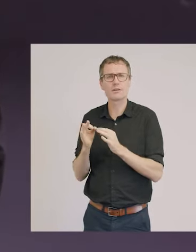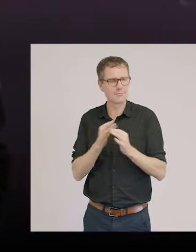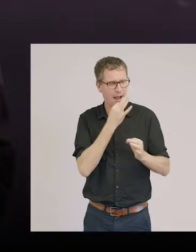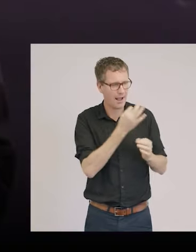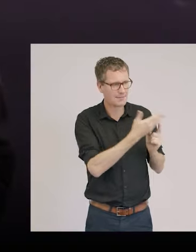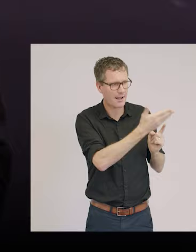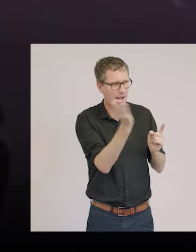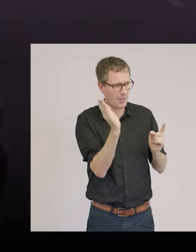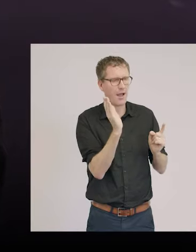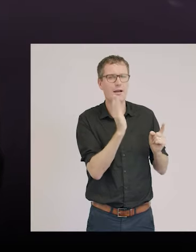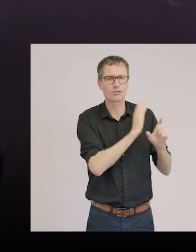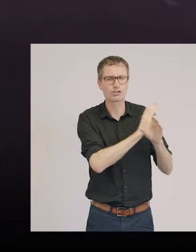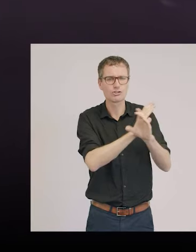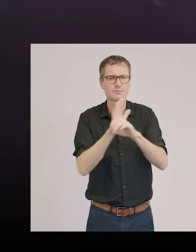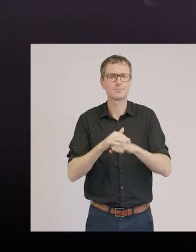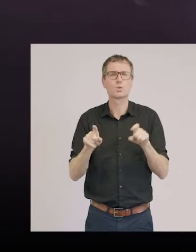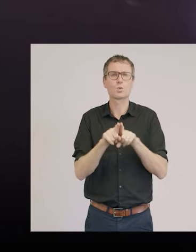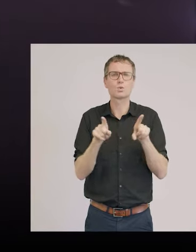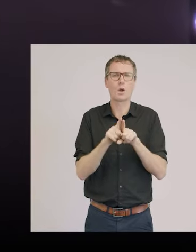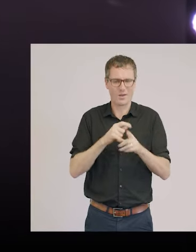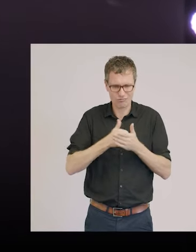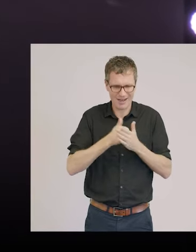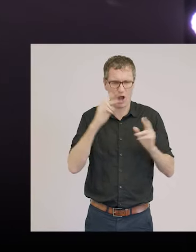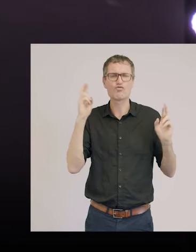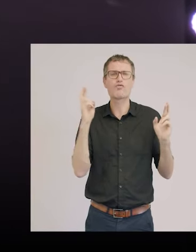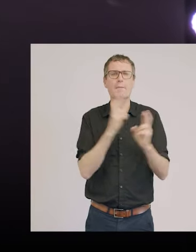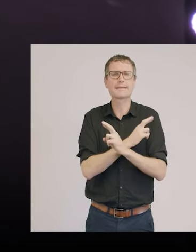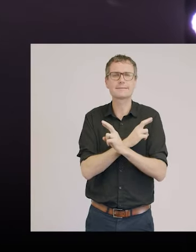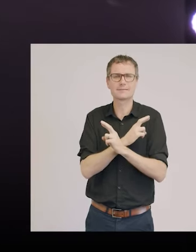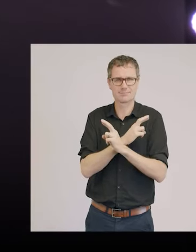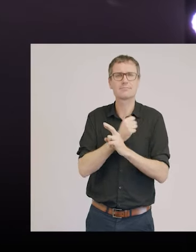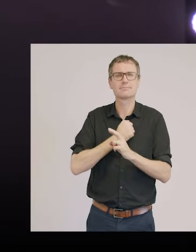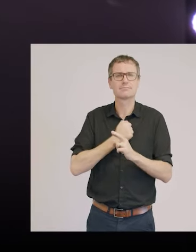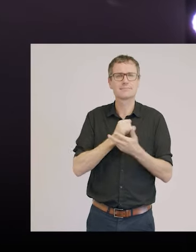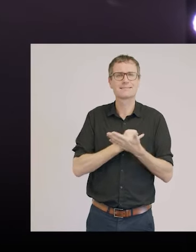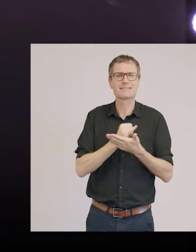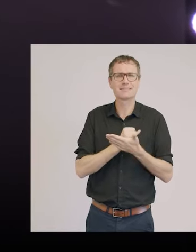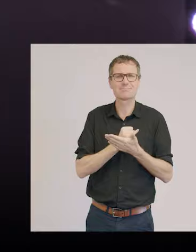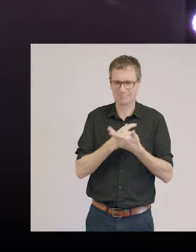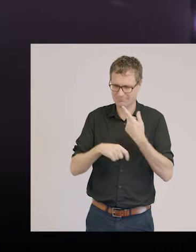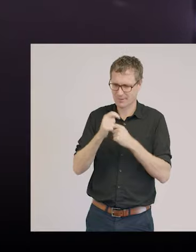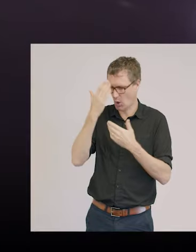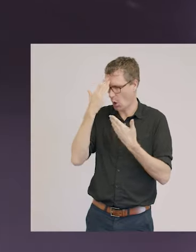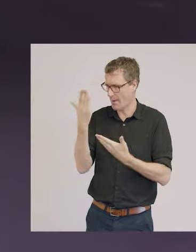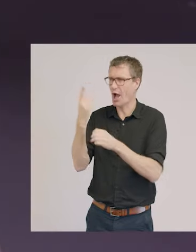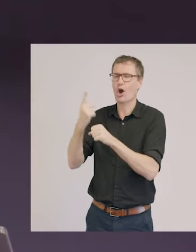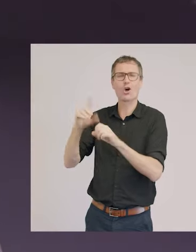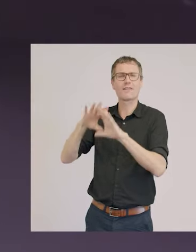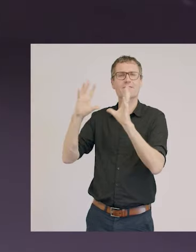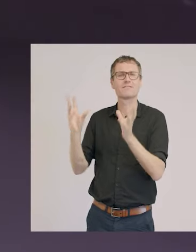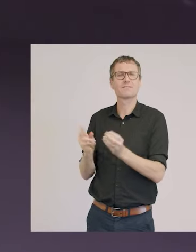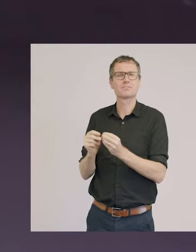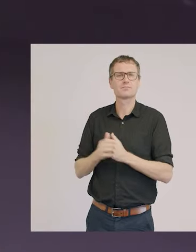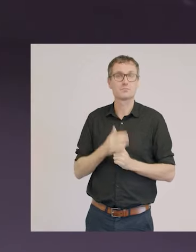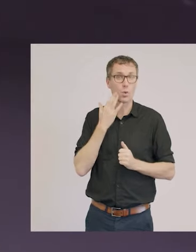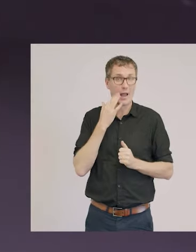deception. Consult godly people before you make decisions and regularly repent of sin and obey God in everything.